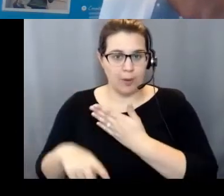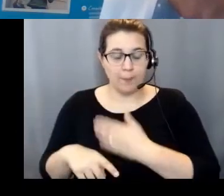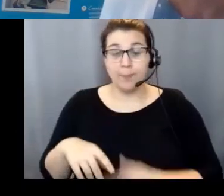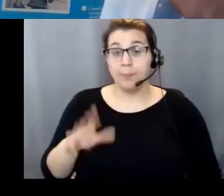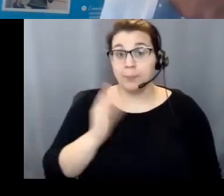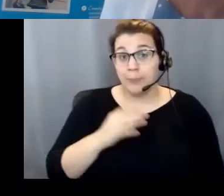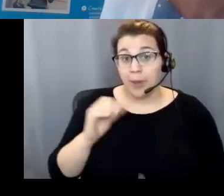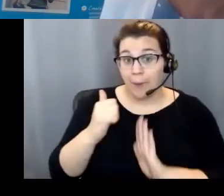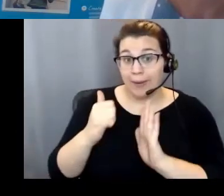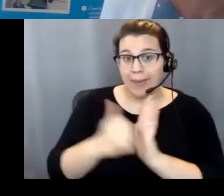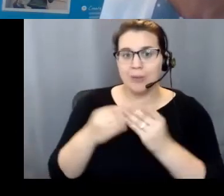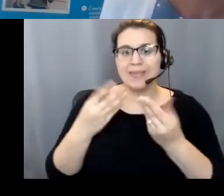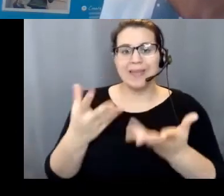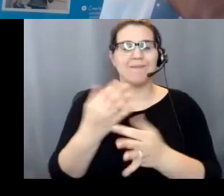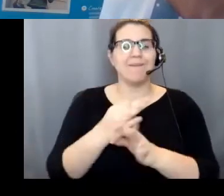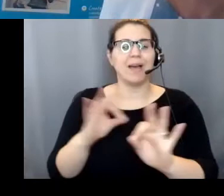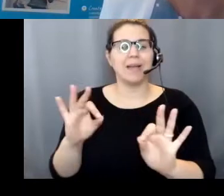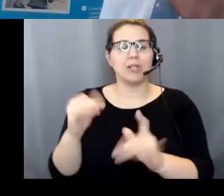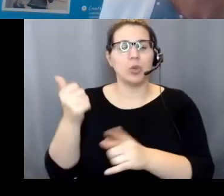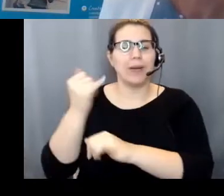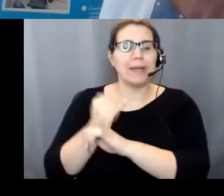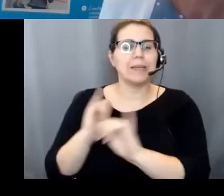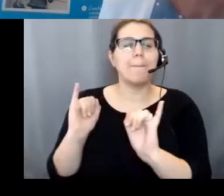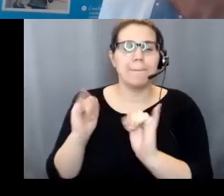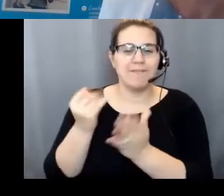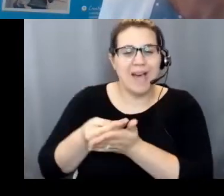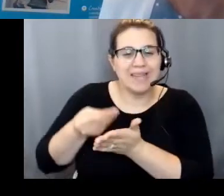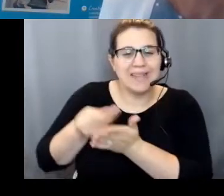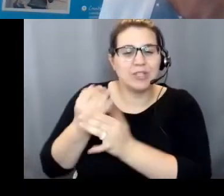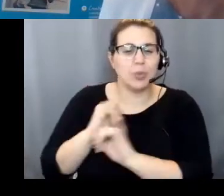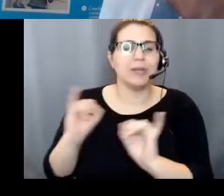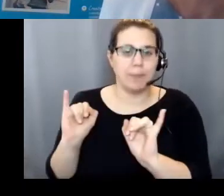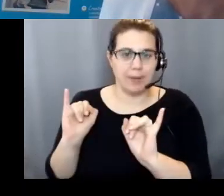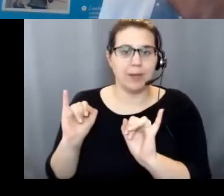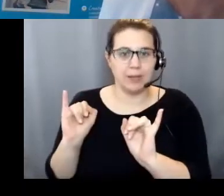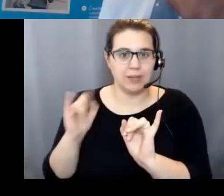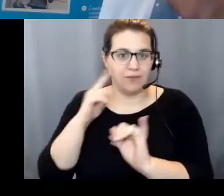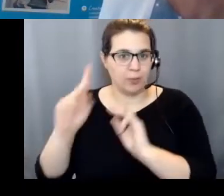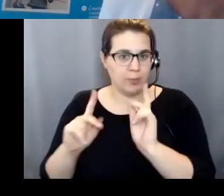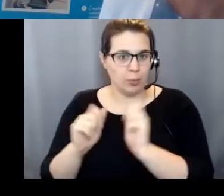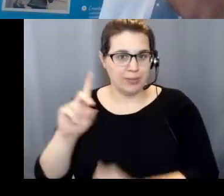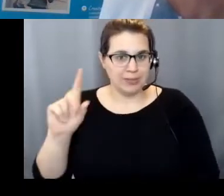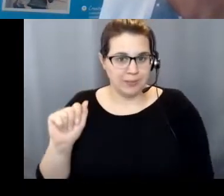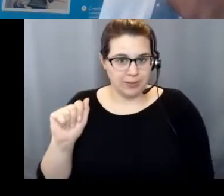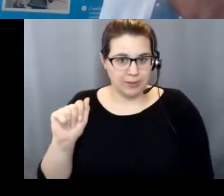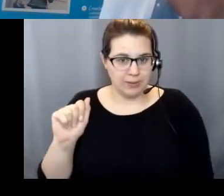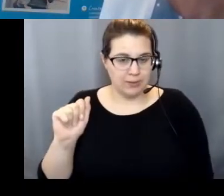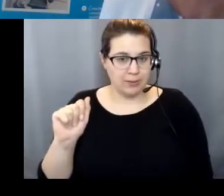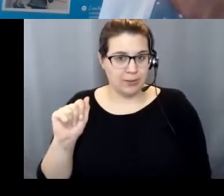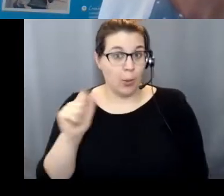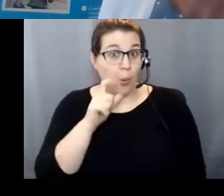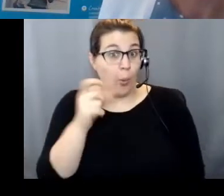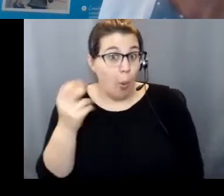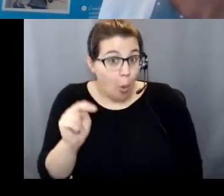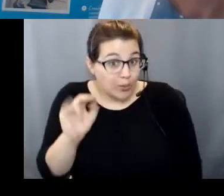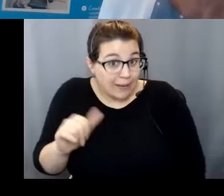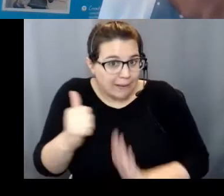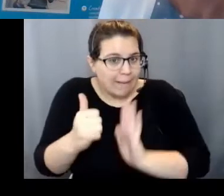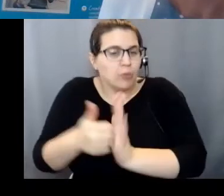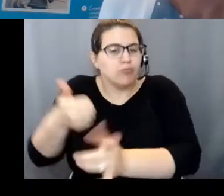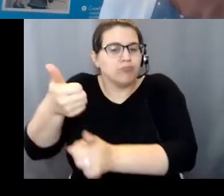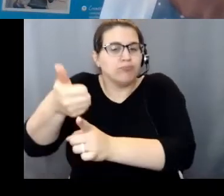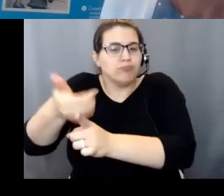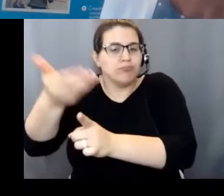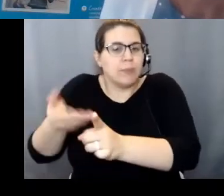financial independence for people with disabilities. The account is owned by the individual with a disability. They